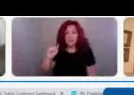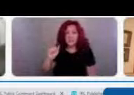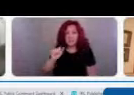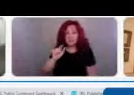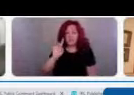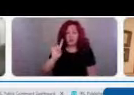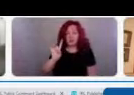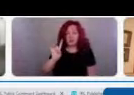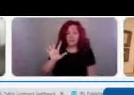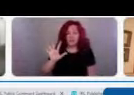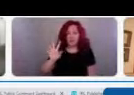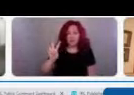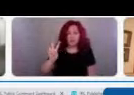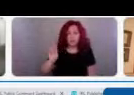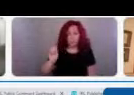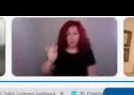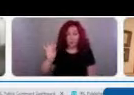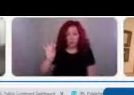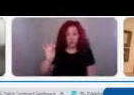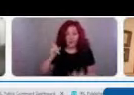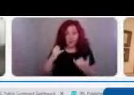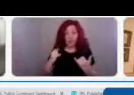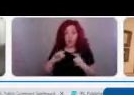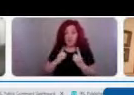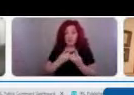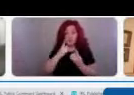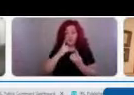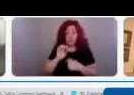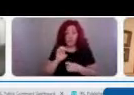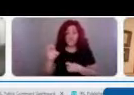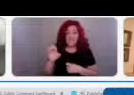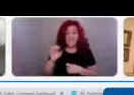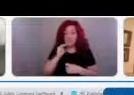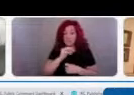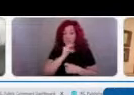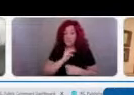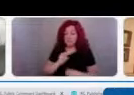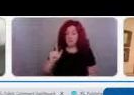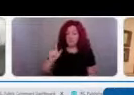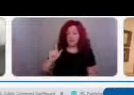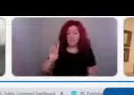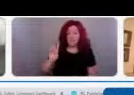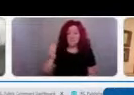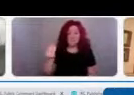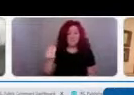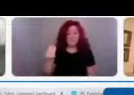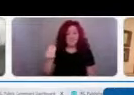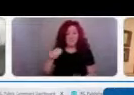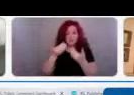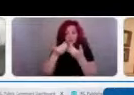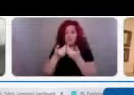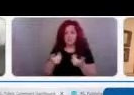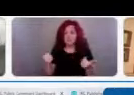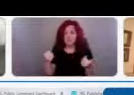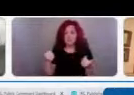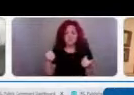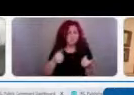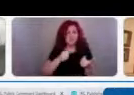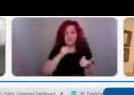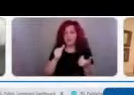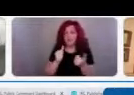209 the current district drawn for east mesa ld 15 is divided in a way that is not